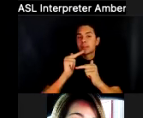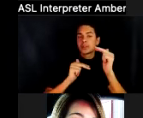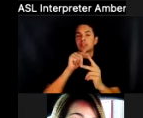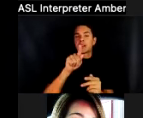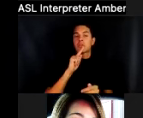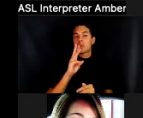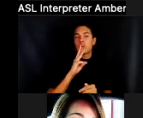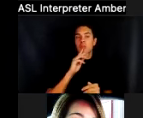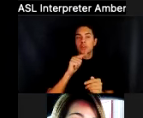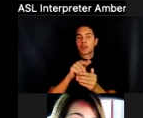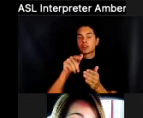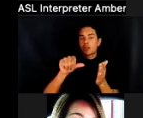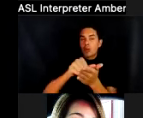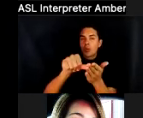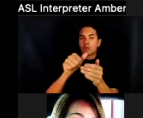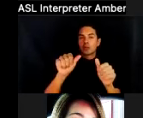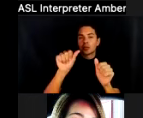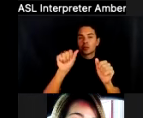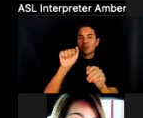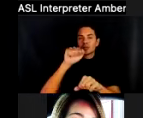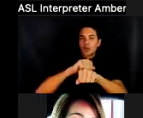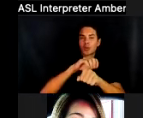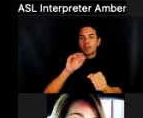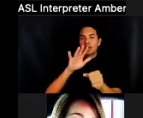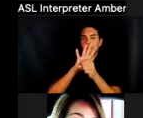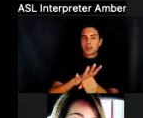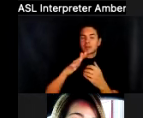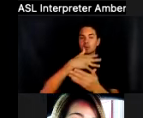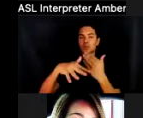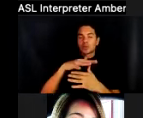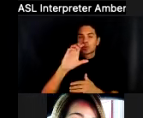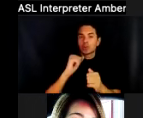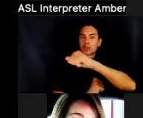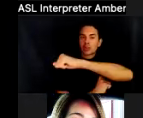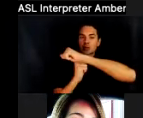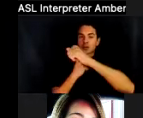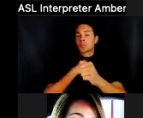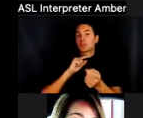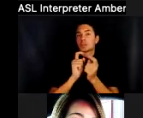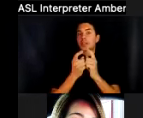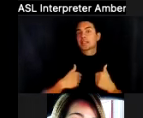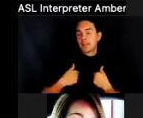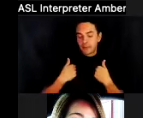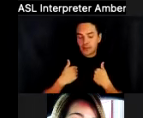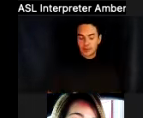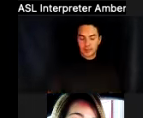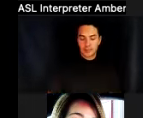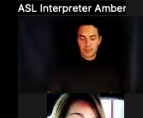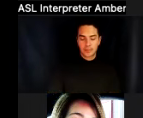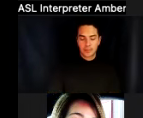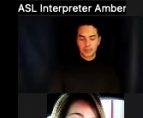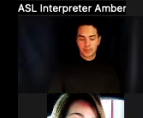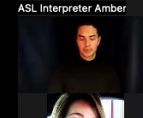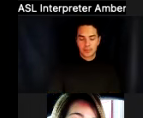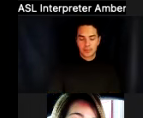carves away the stone of oppressive social constructs. We change lives, right? And many